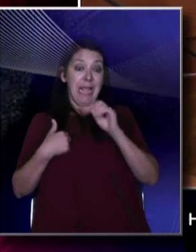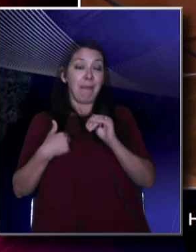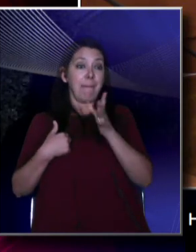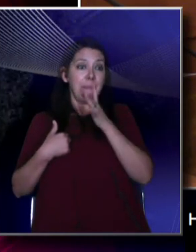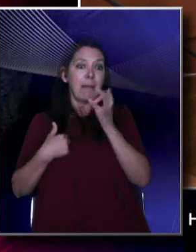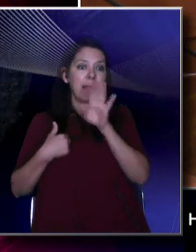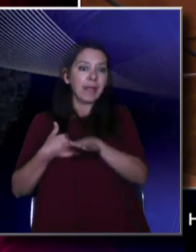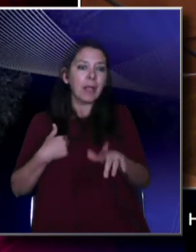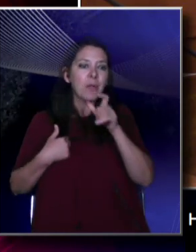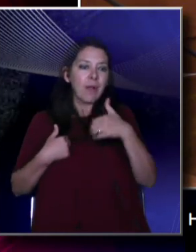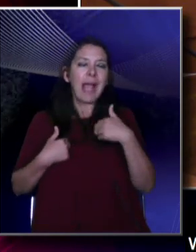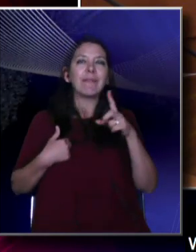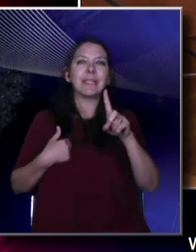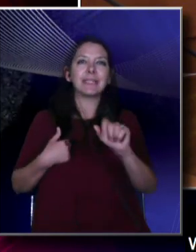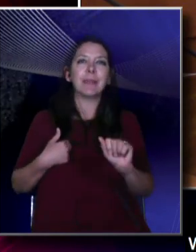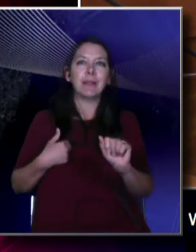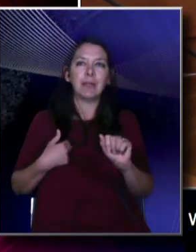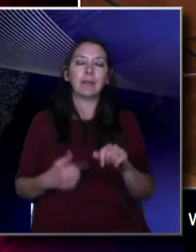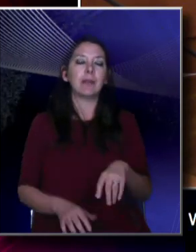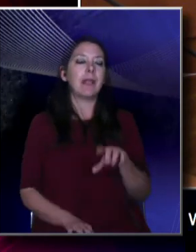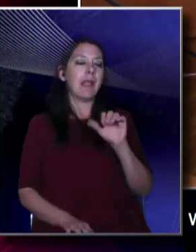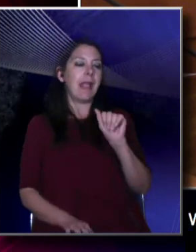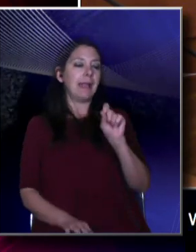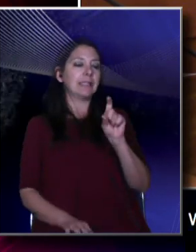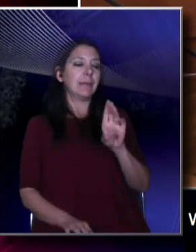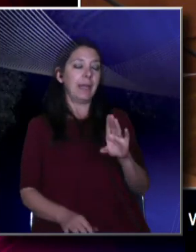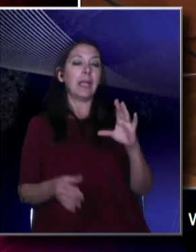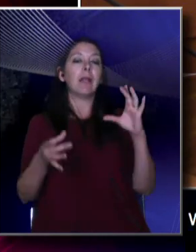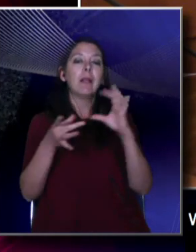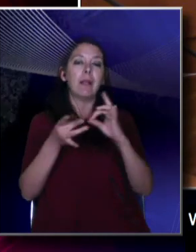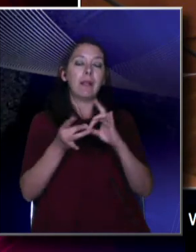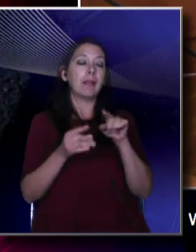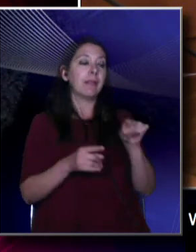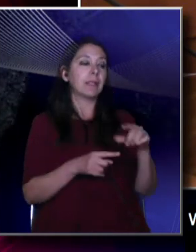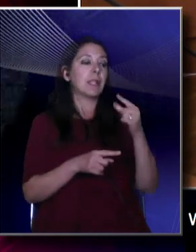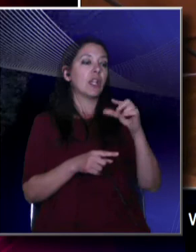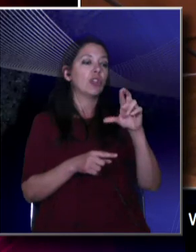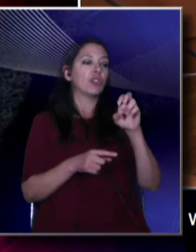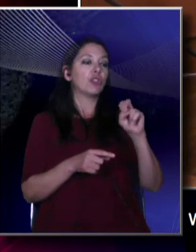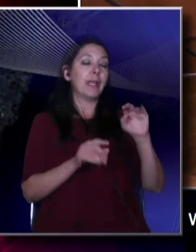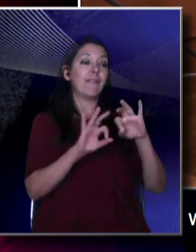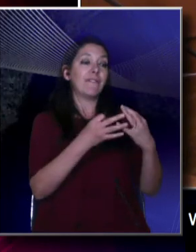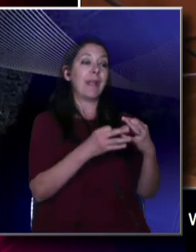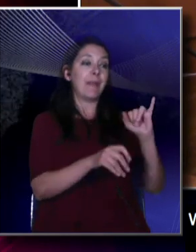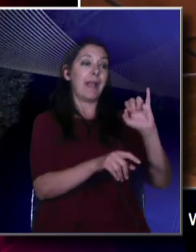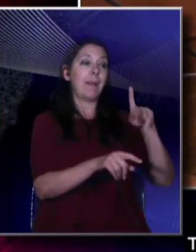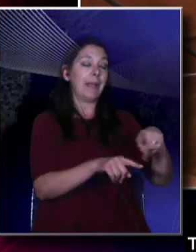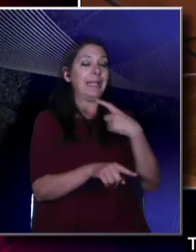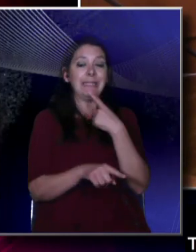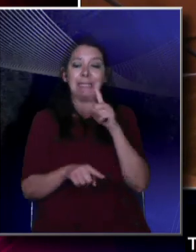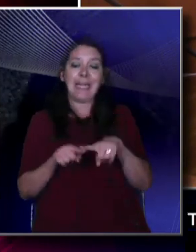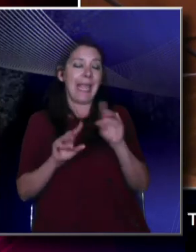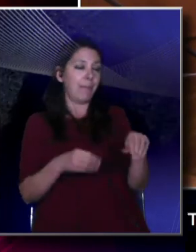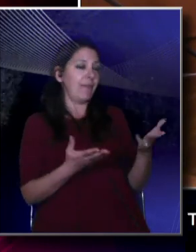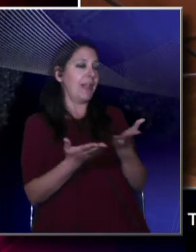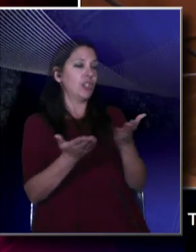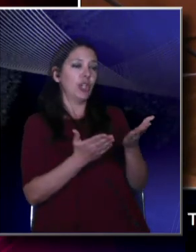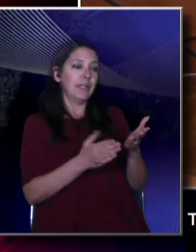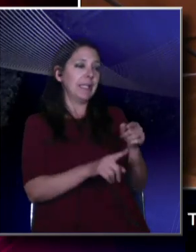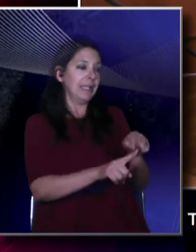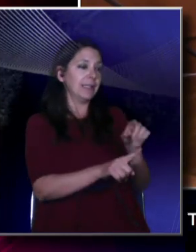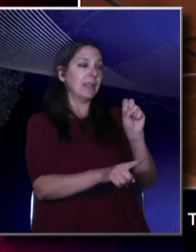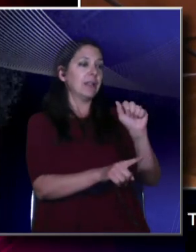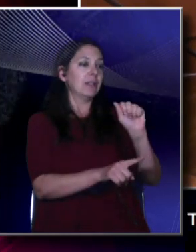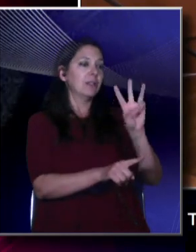This week, ASDB admitted in the Green Family's IEP meeting that they cannot deliver the services that Sawyer's peers